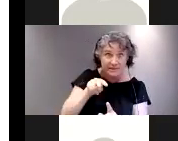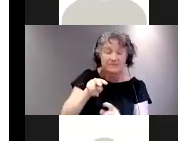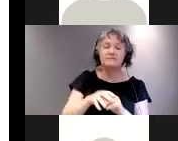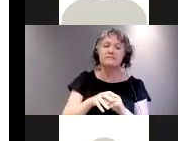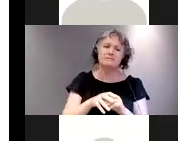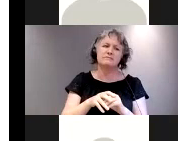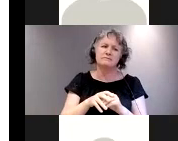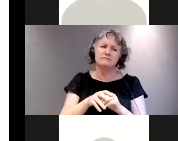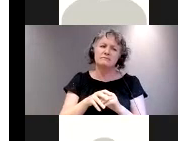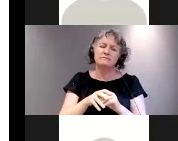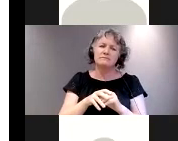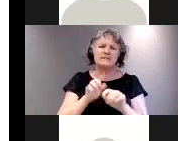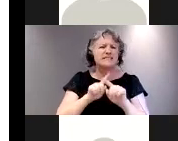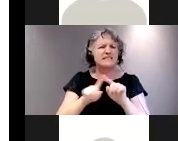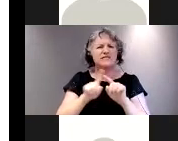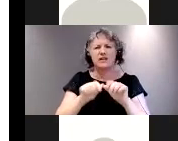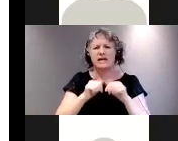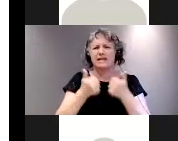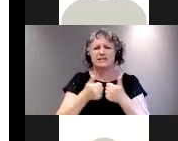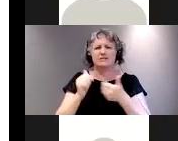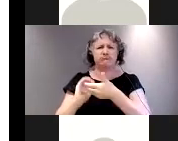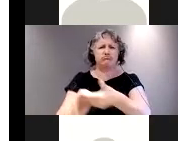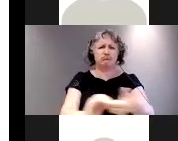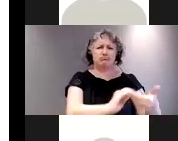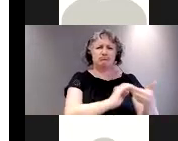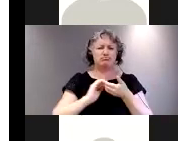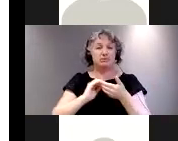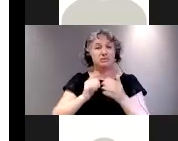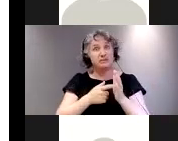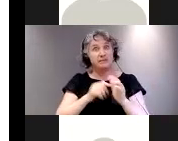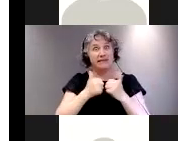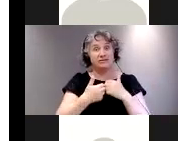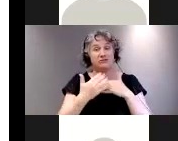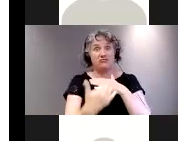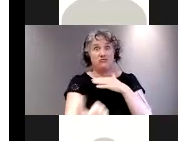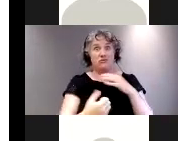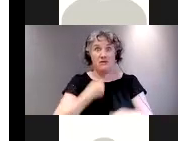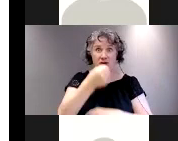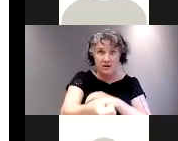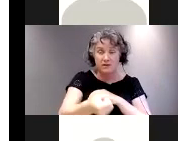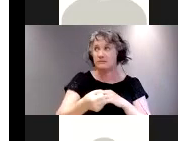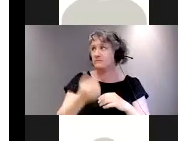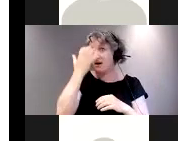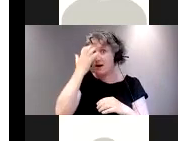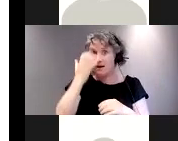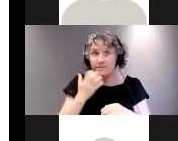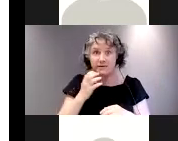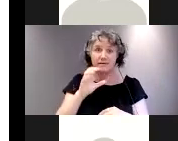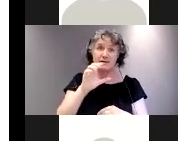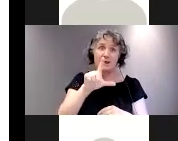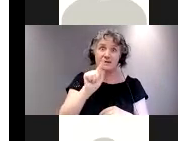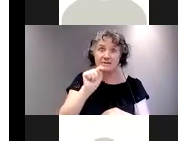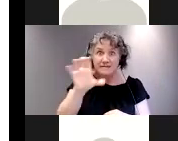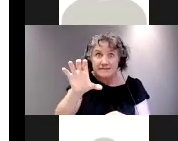sorts of agencies, right? I'm brought in by agencies, brought into hospital settings, brought into care settings. The